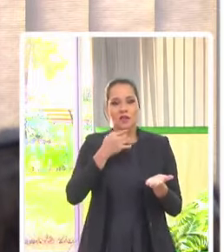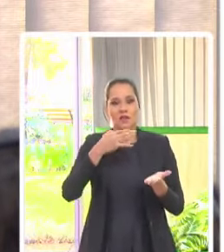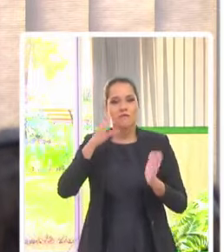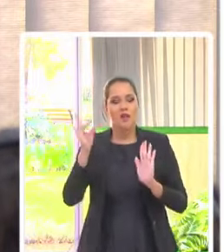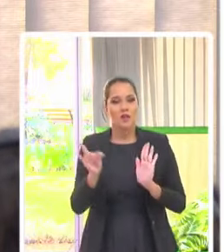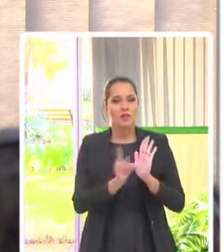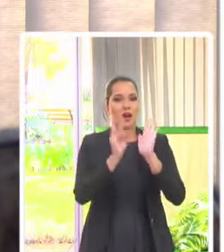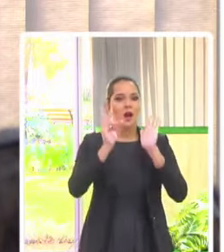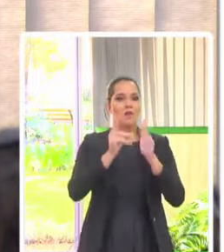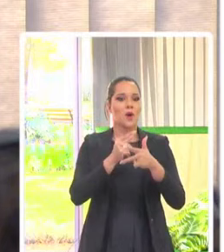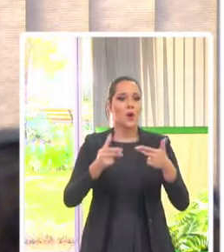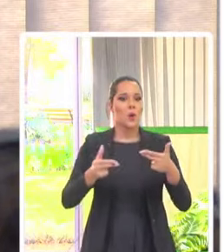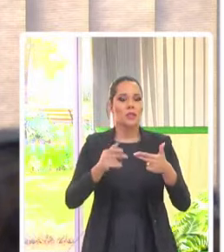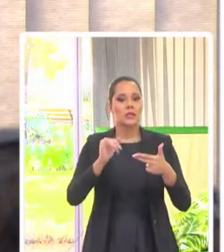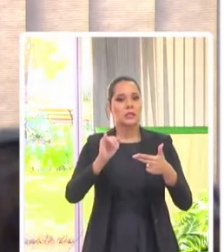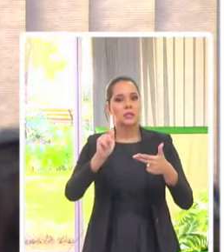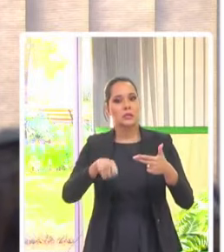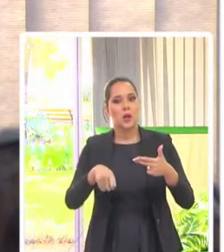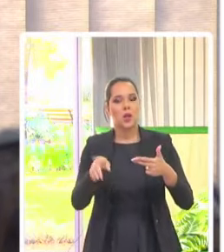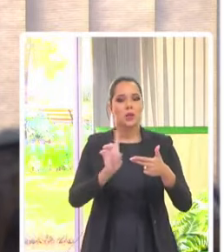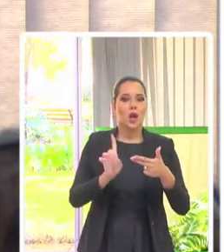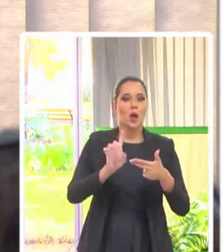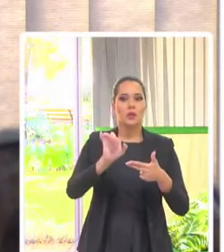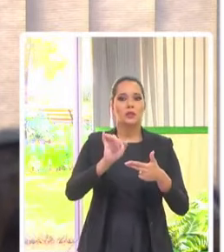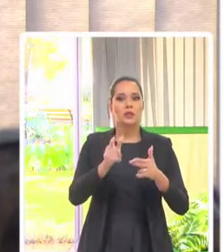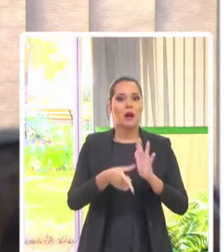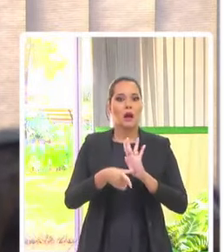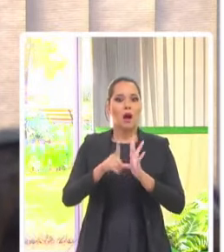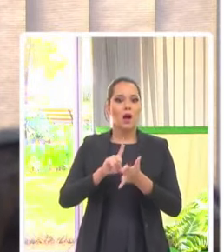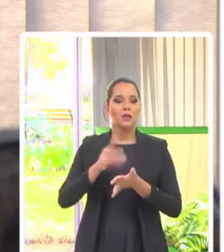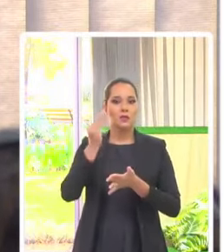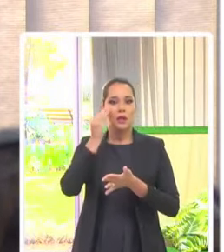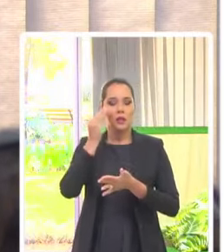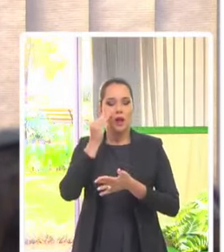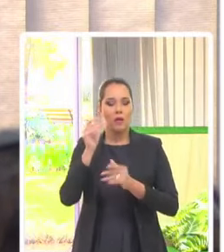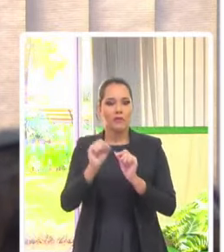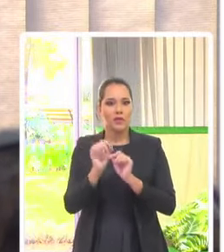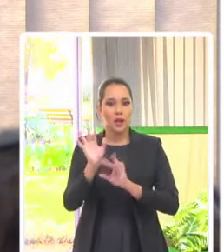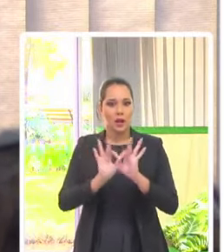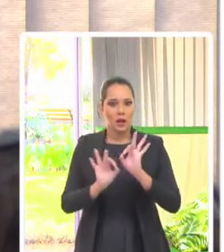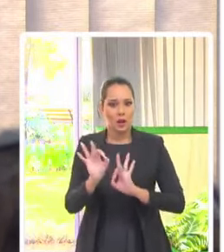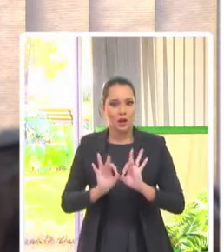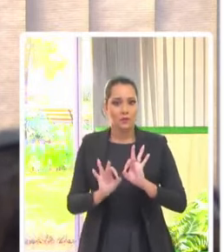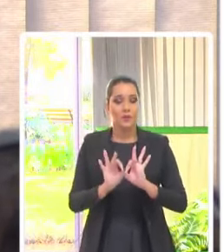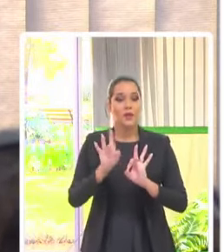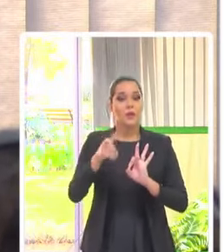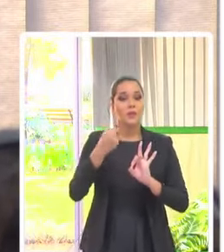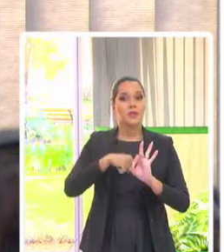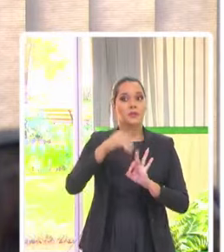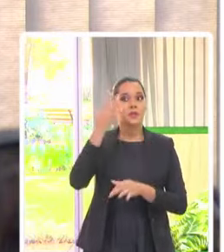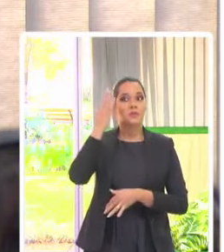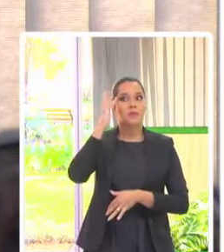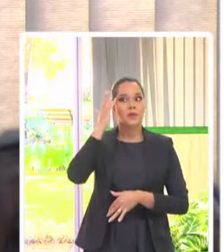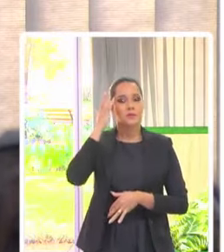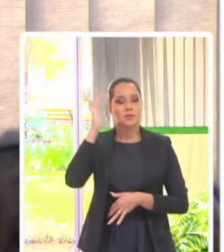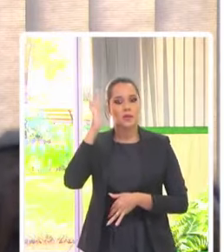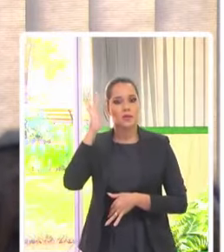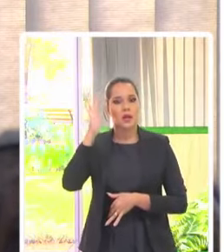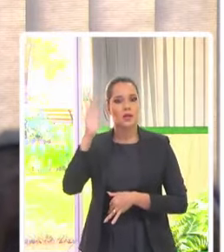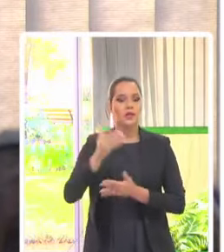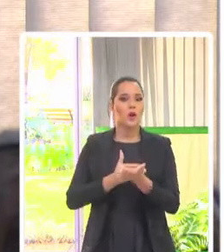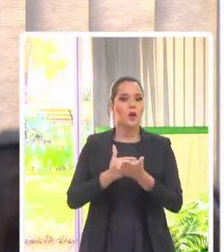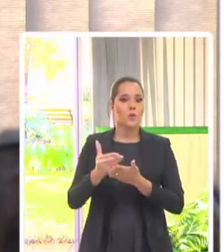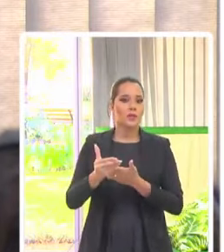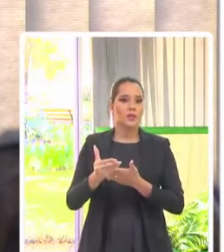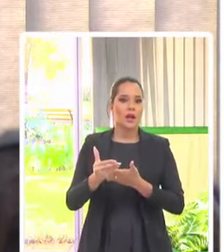then, so it somehow, it says go big. And on the other hand, when you use